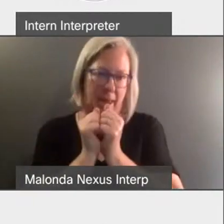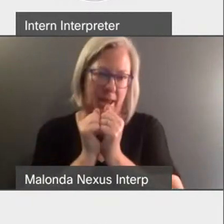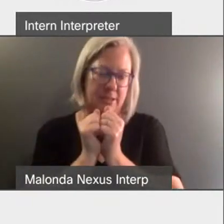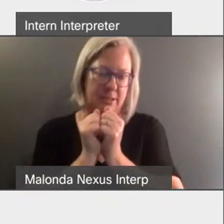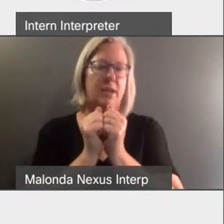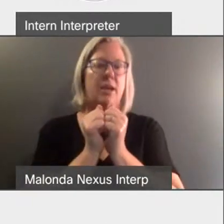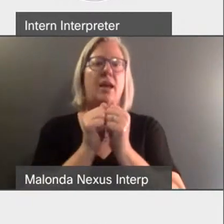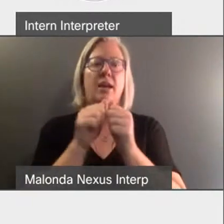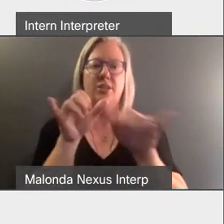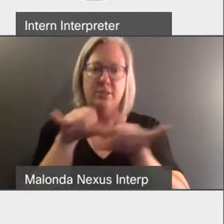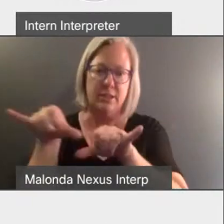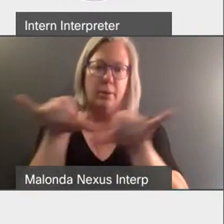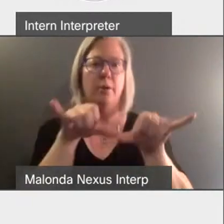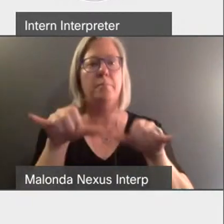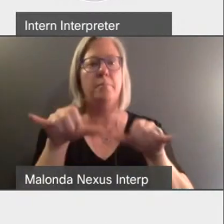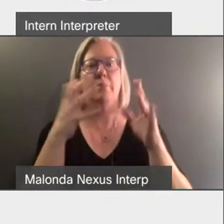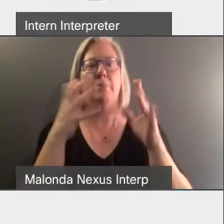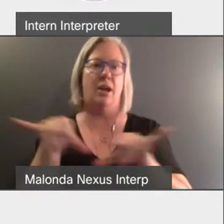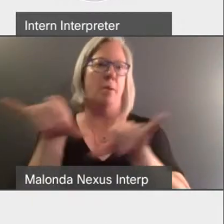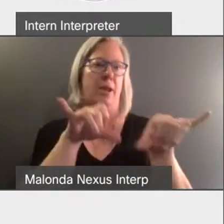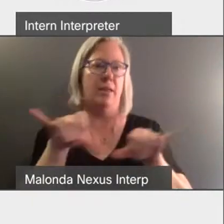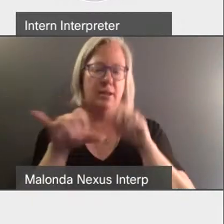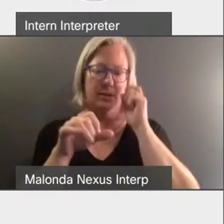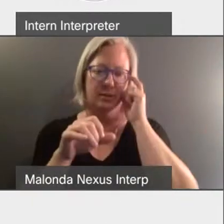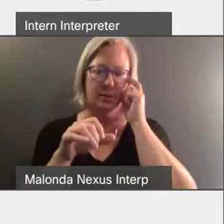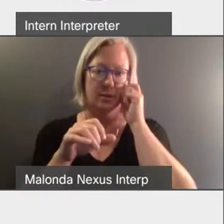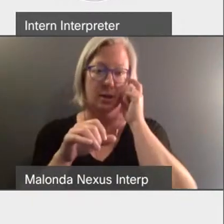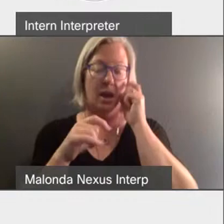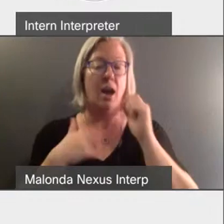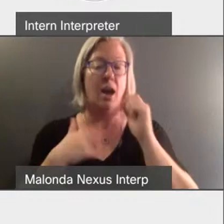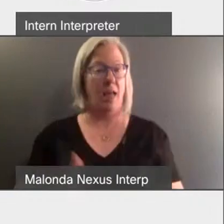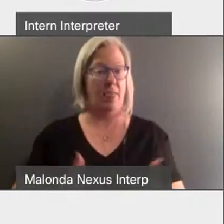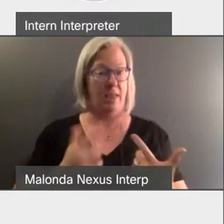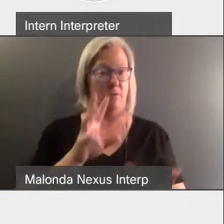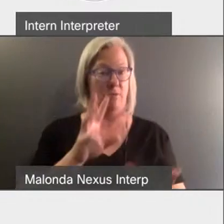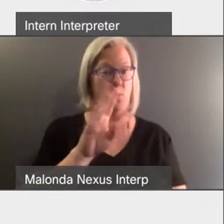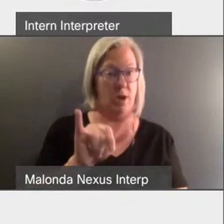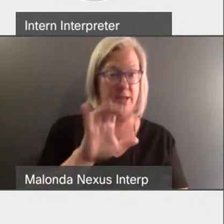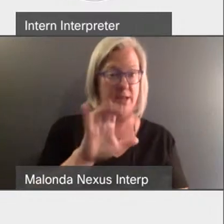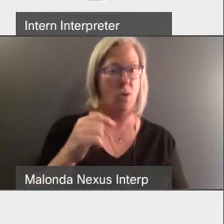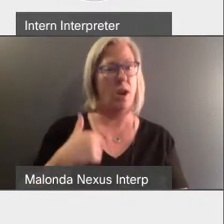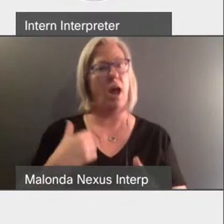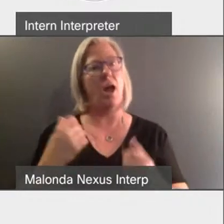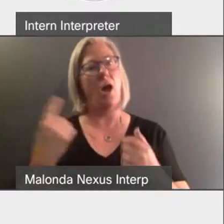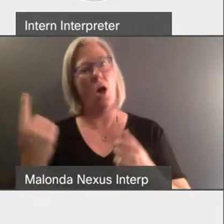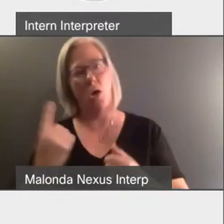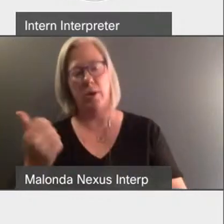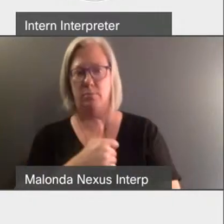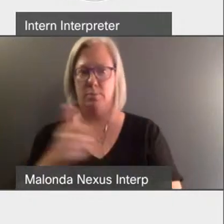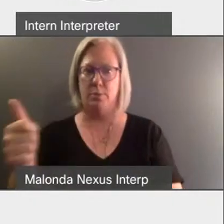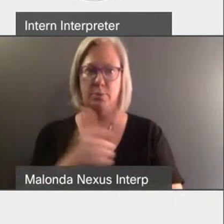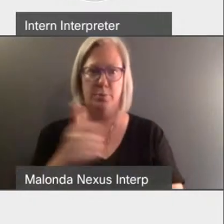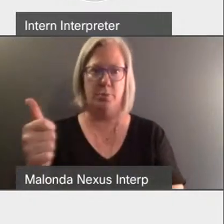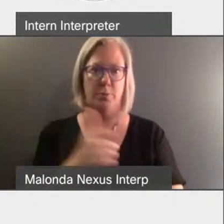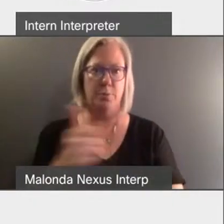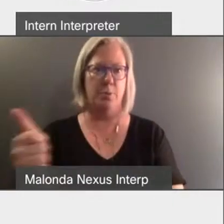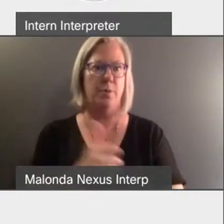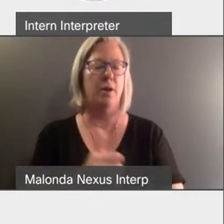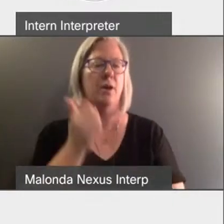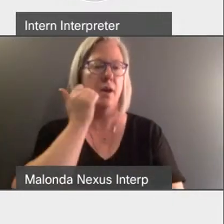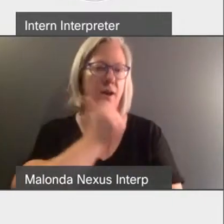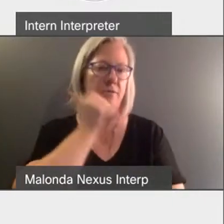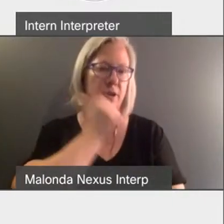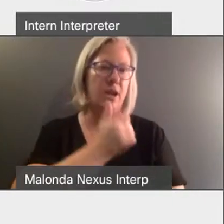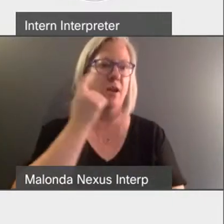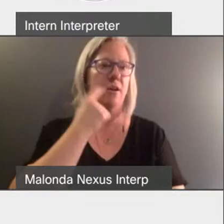many commonalities. Though I live in Wyandotte County, I constantly travel for daily activities across